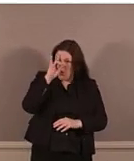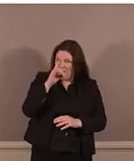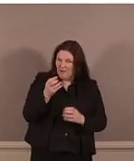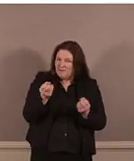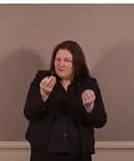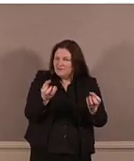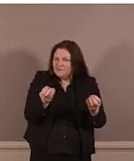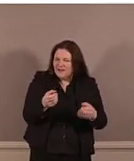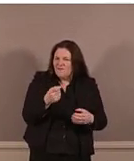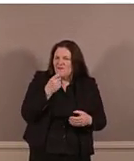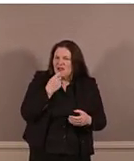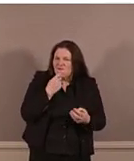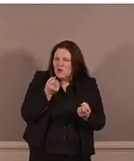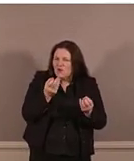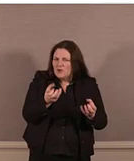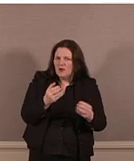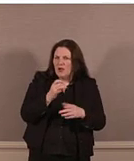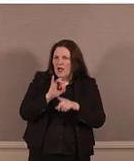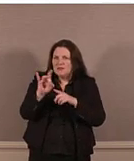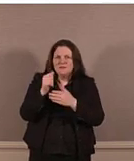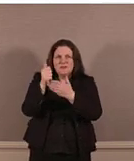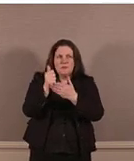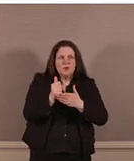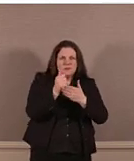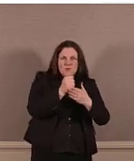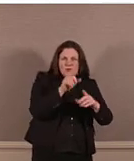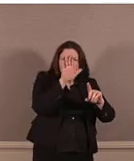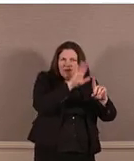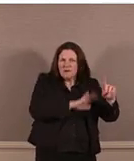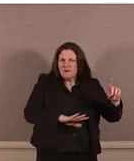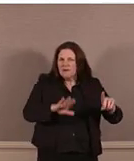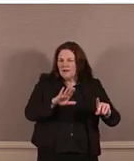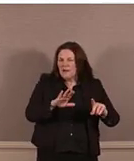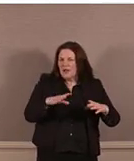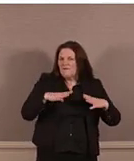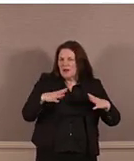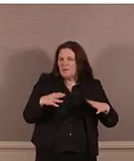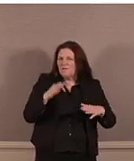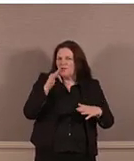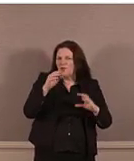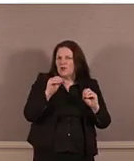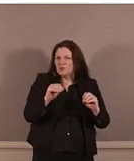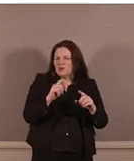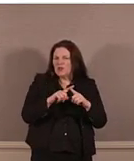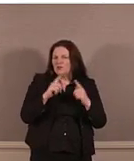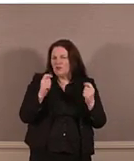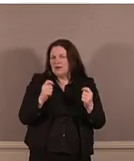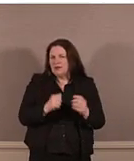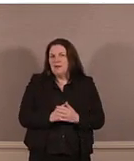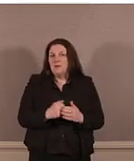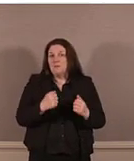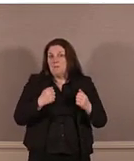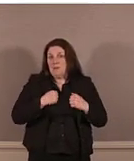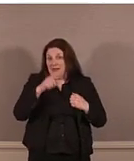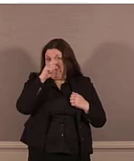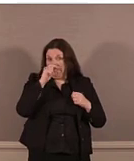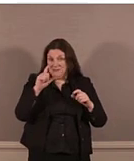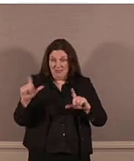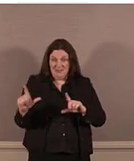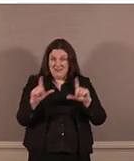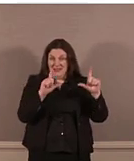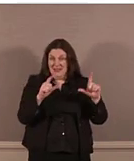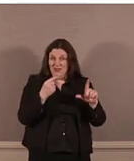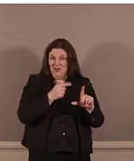given a flavour of, I suppose, supports available in further education and training. My name is on the slide